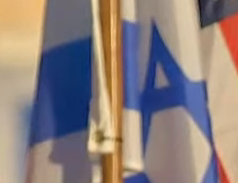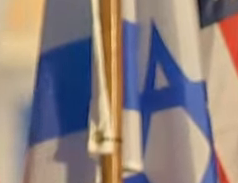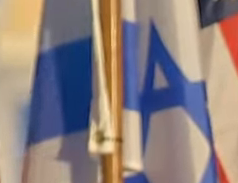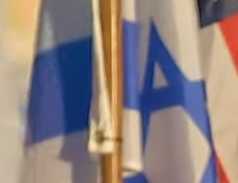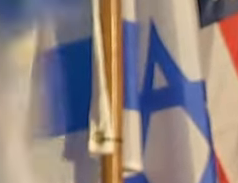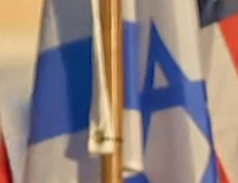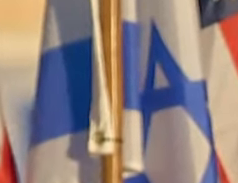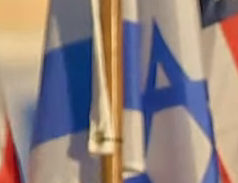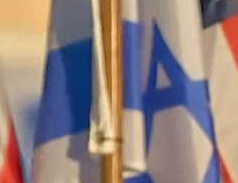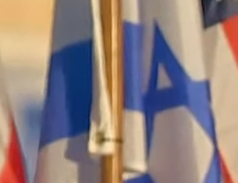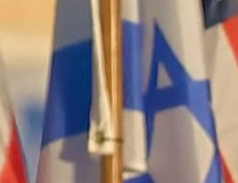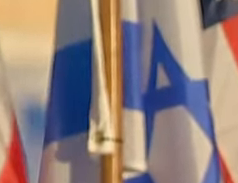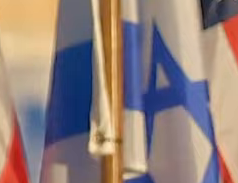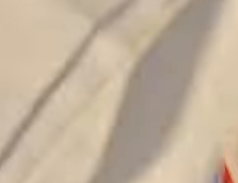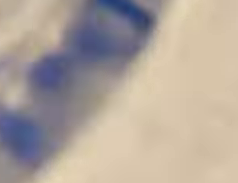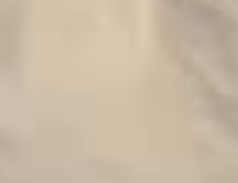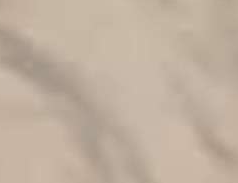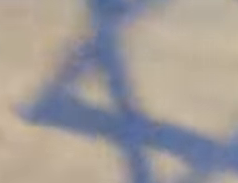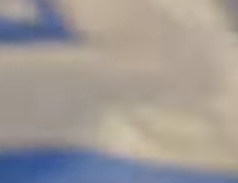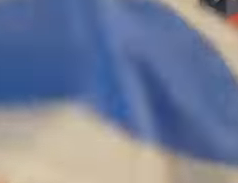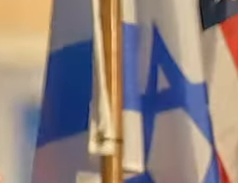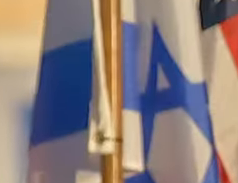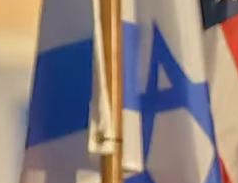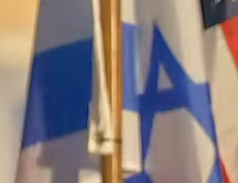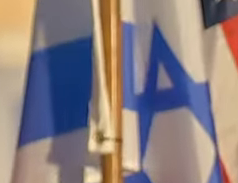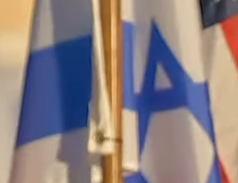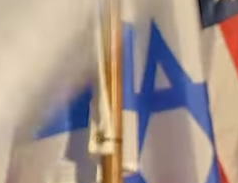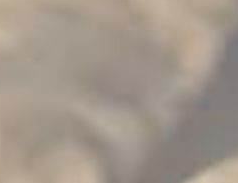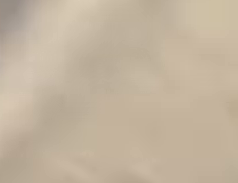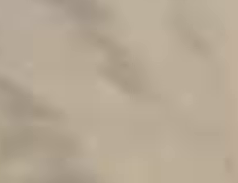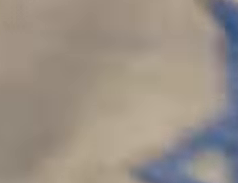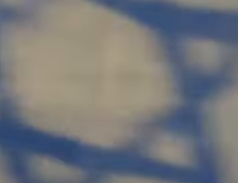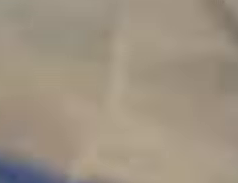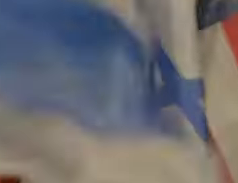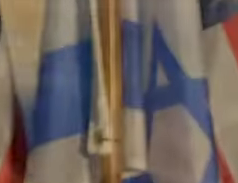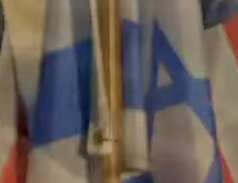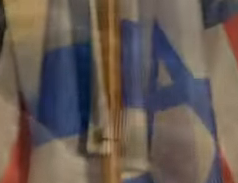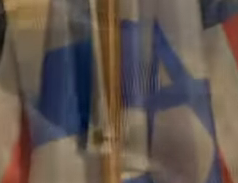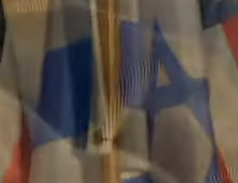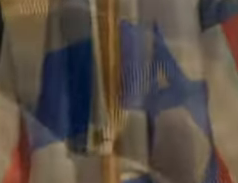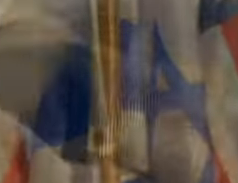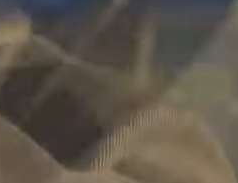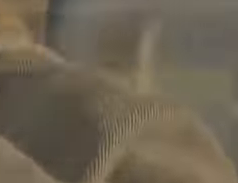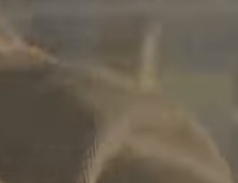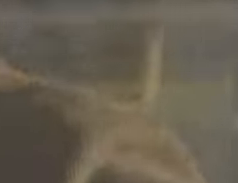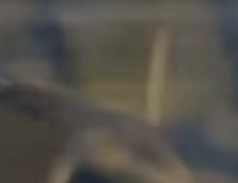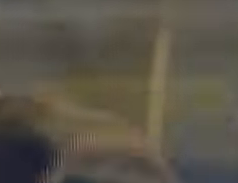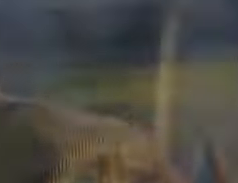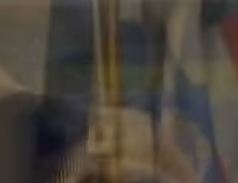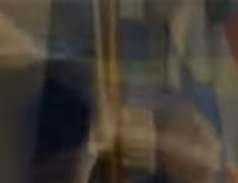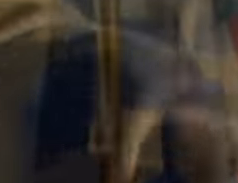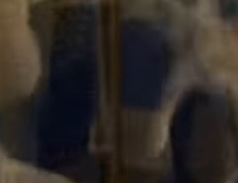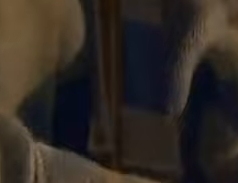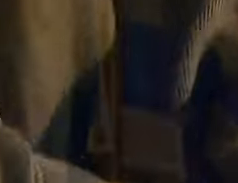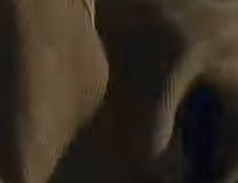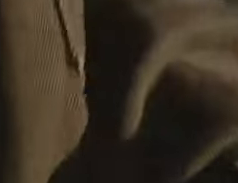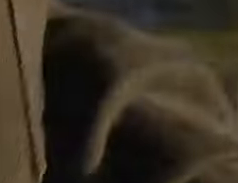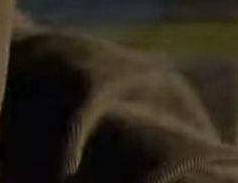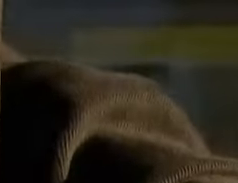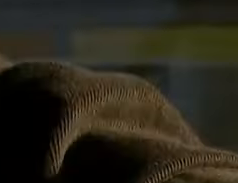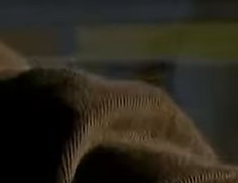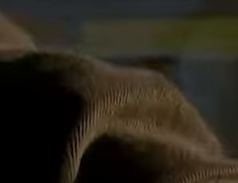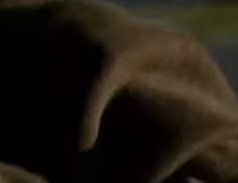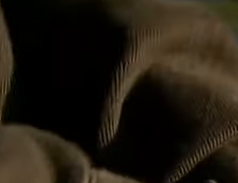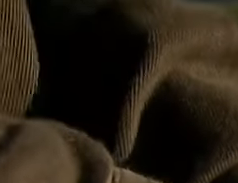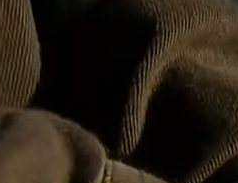Because each and every one of you makes the difference. So Be'ezrat Hashem, we will return all the hostages and all the